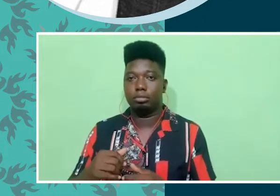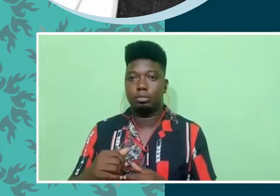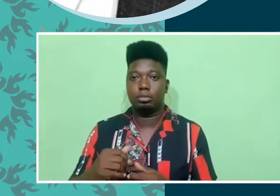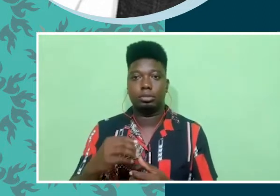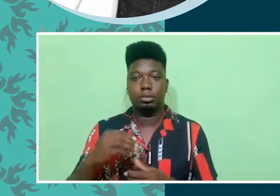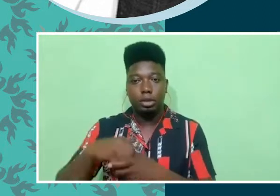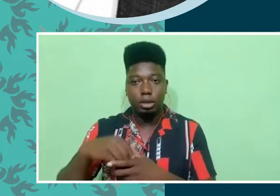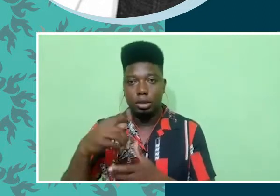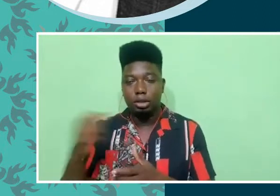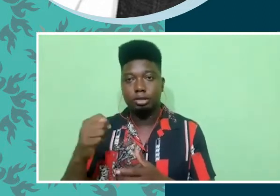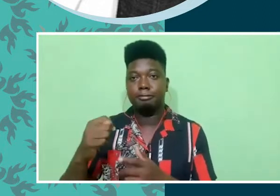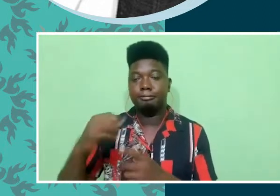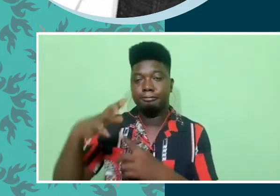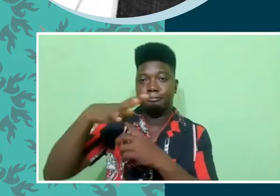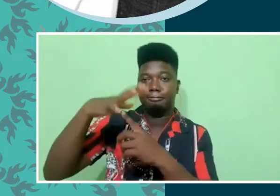right? And